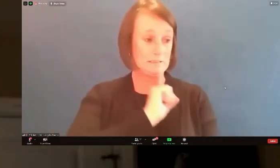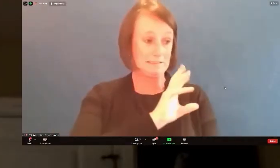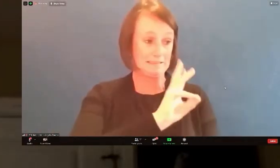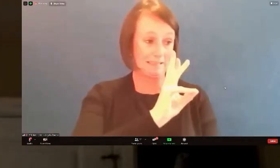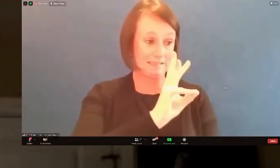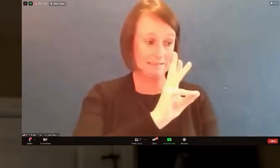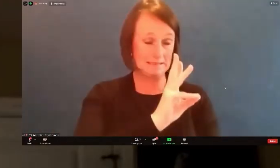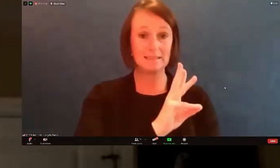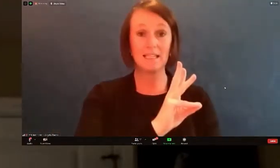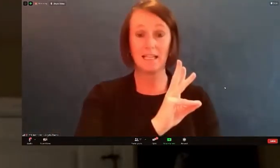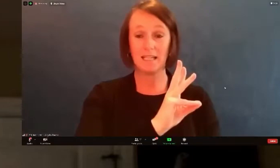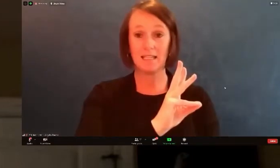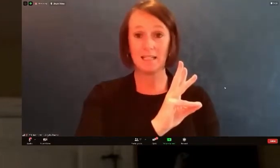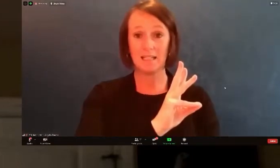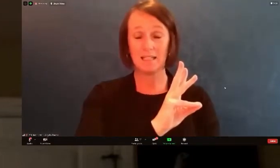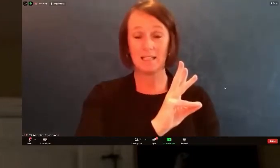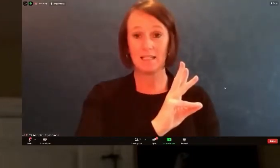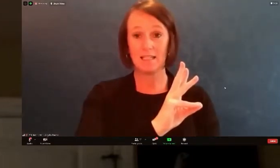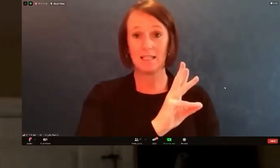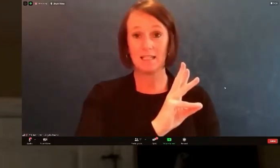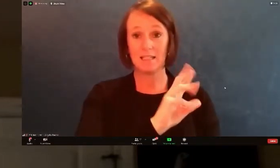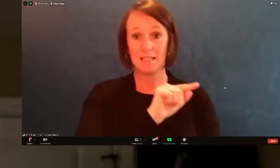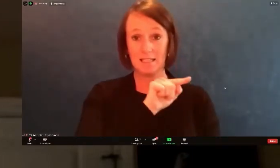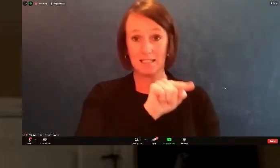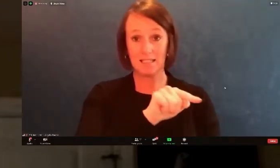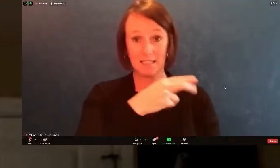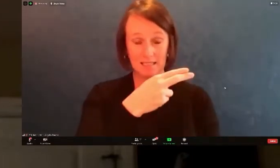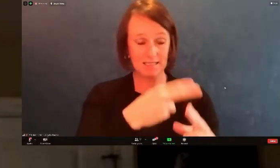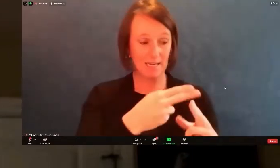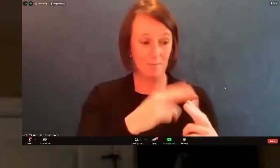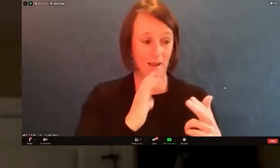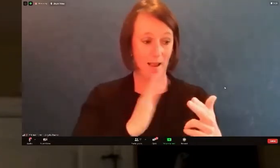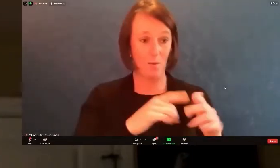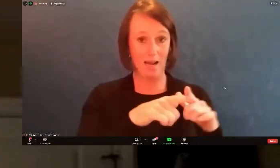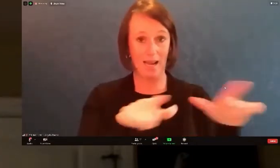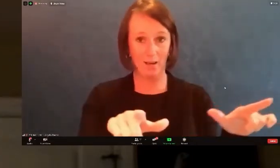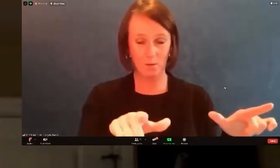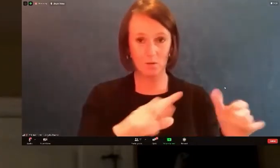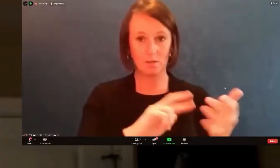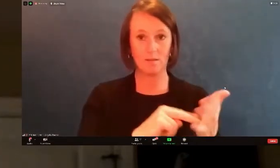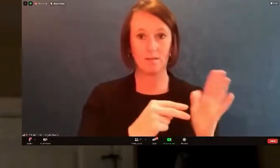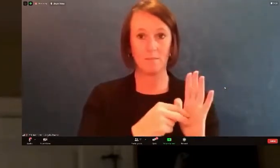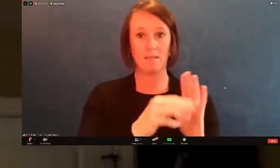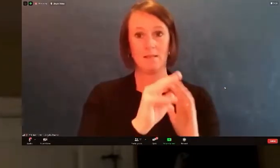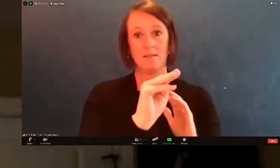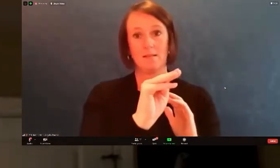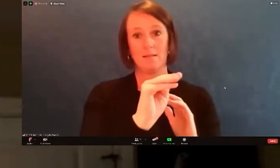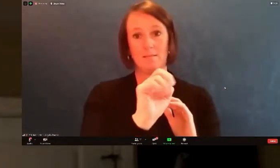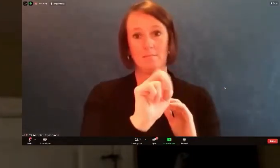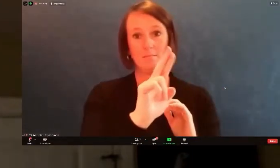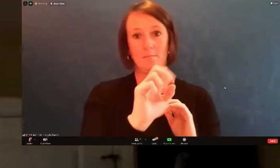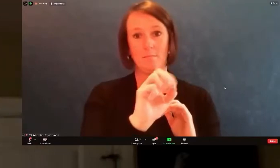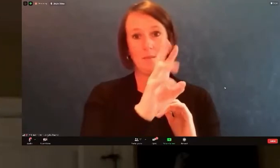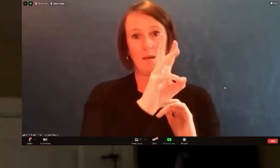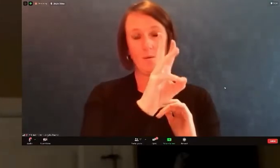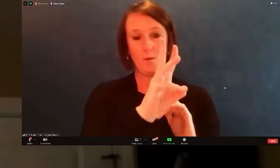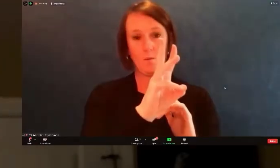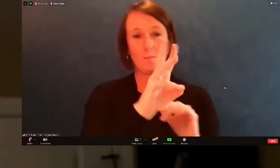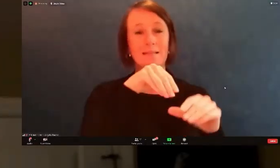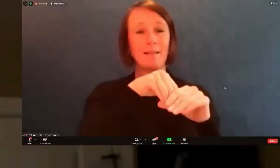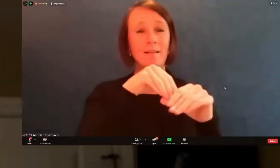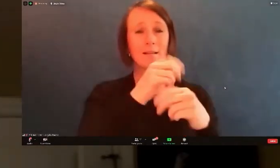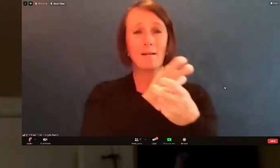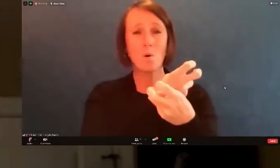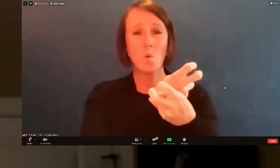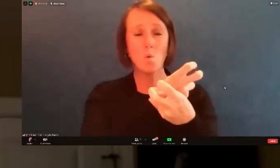Edzazi. Edzazi. And his name in our language means marrow, because marrow is the heart of the bone.